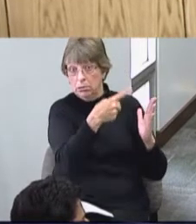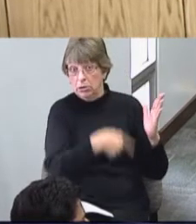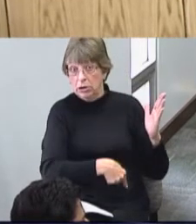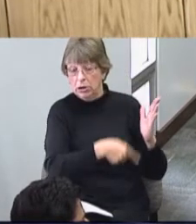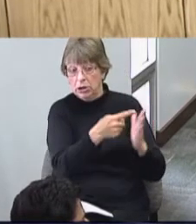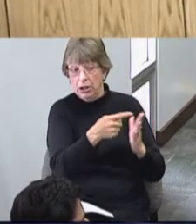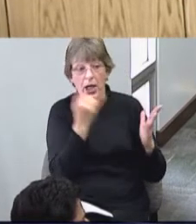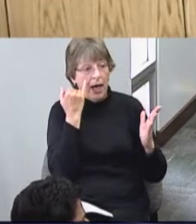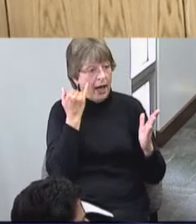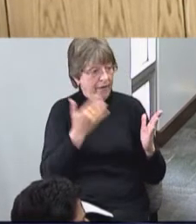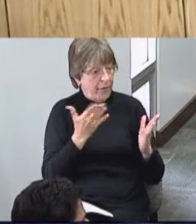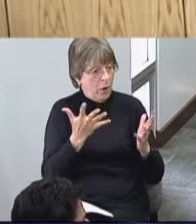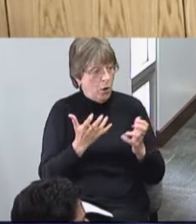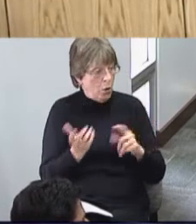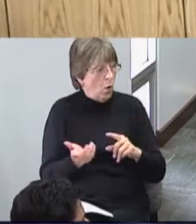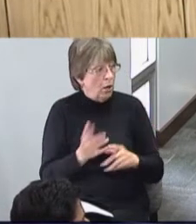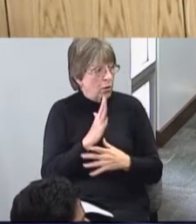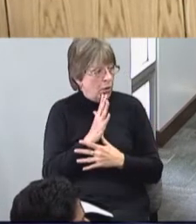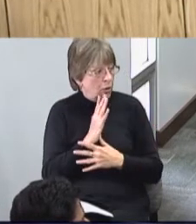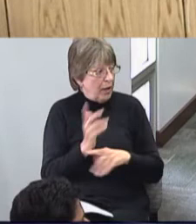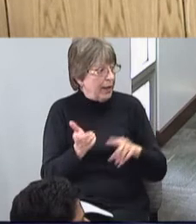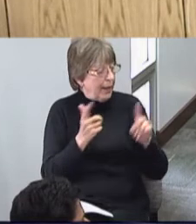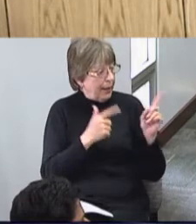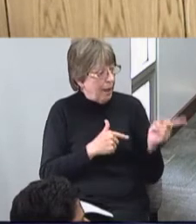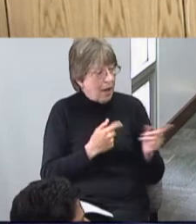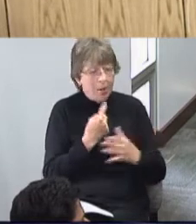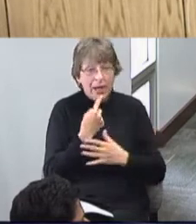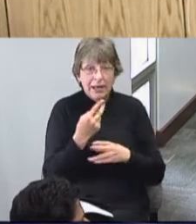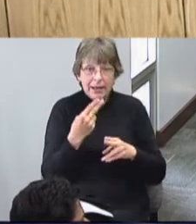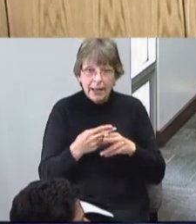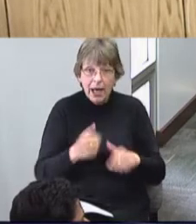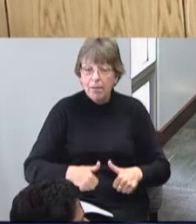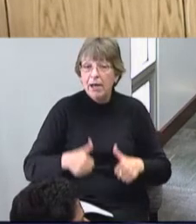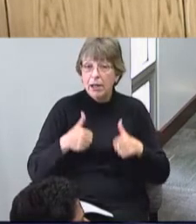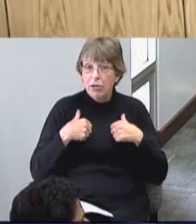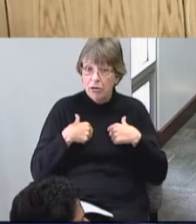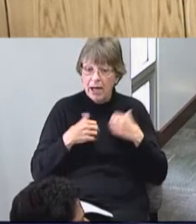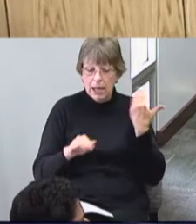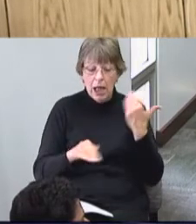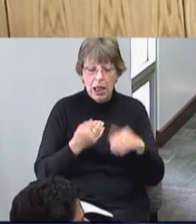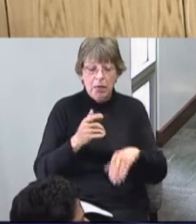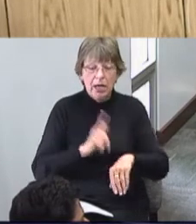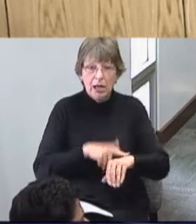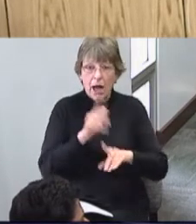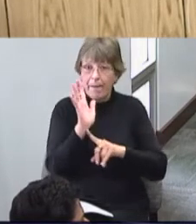item, please make your way to the podium, state your name and address, and limit your comments to no more than 5